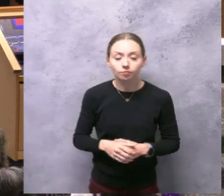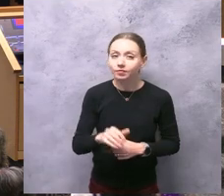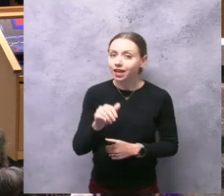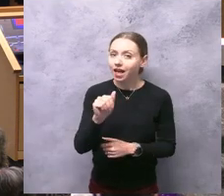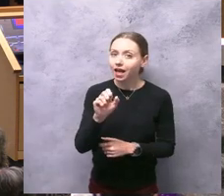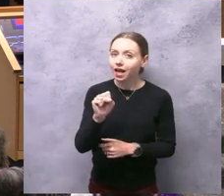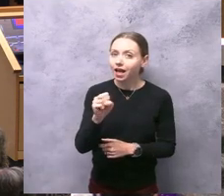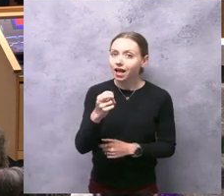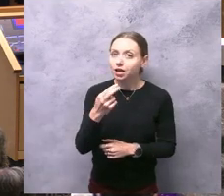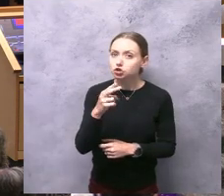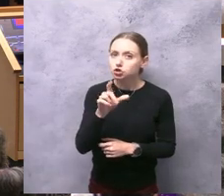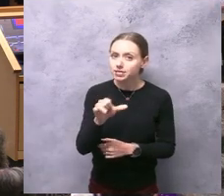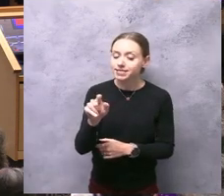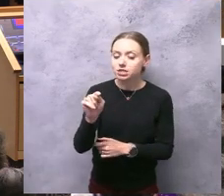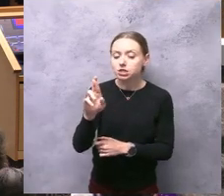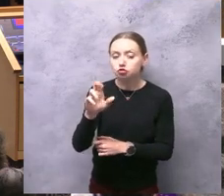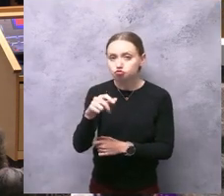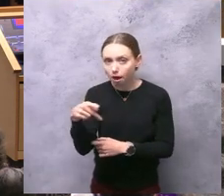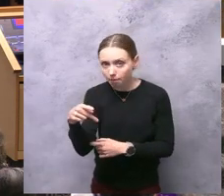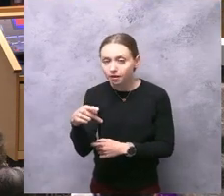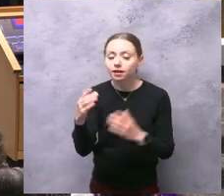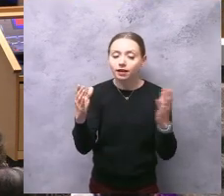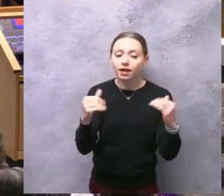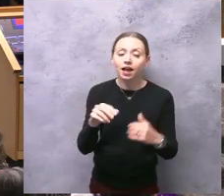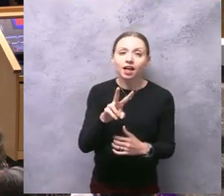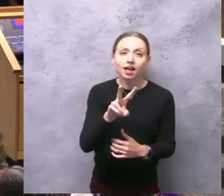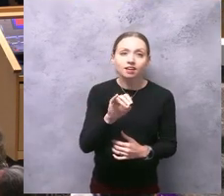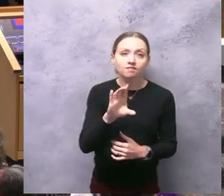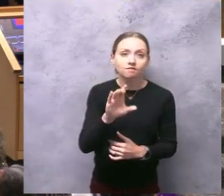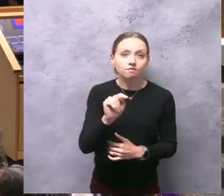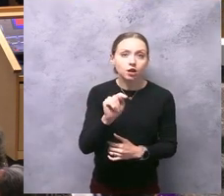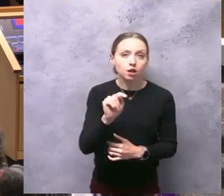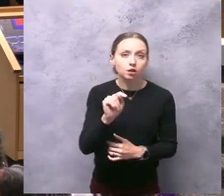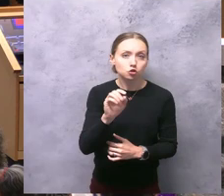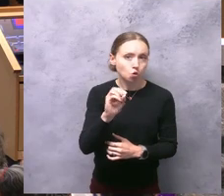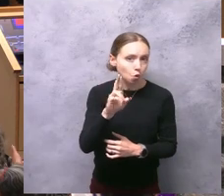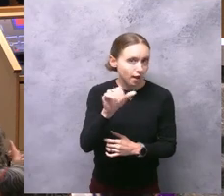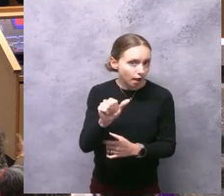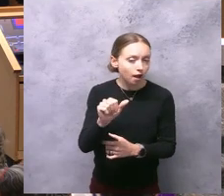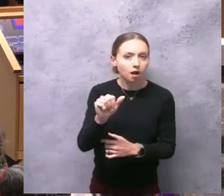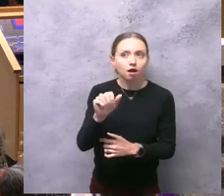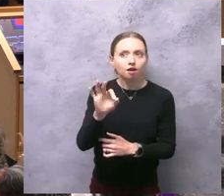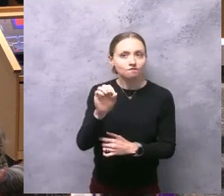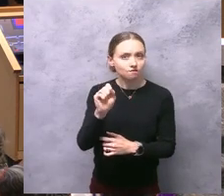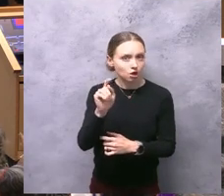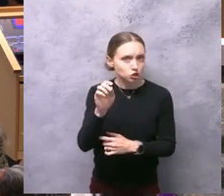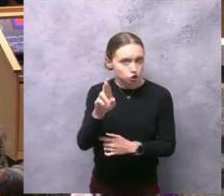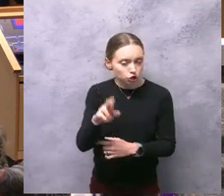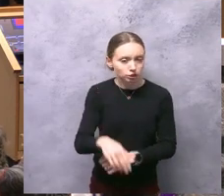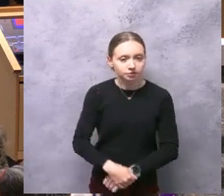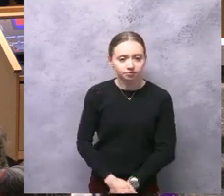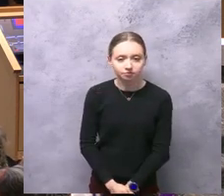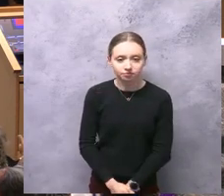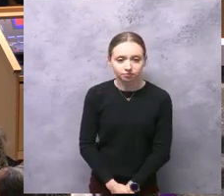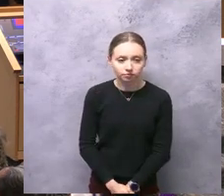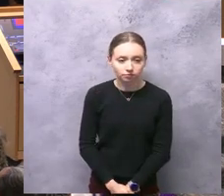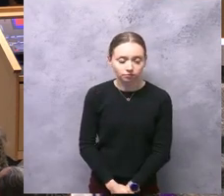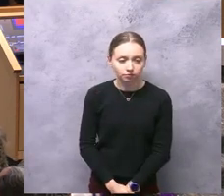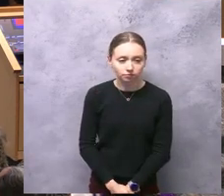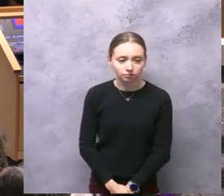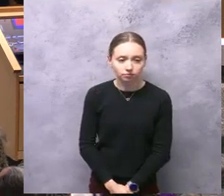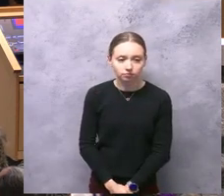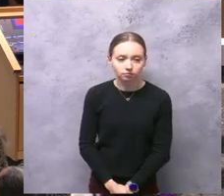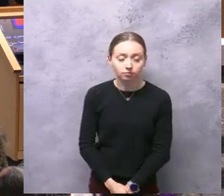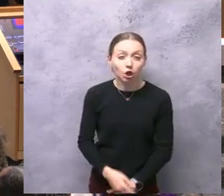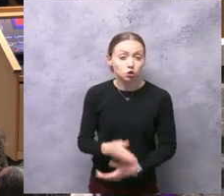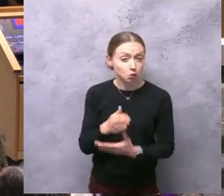Ashley Trapp, and Victoria Foster. So some